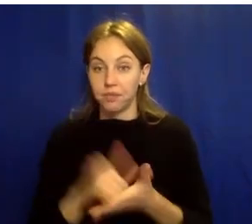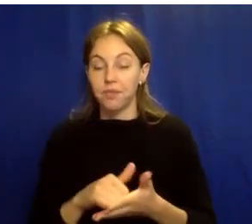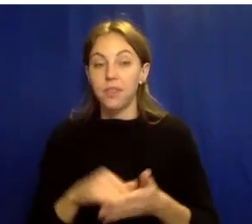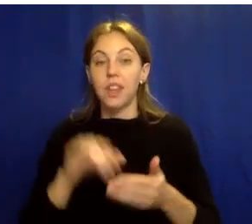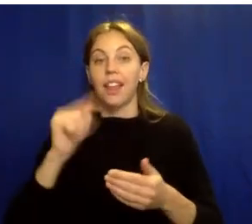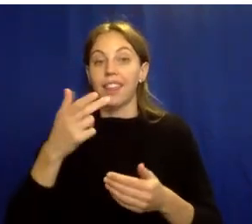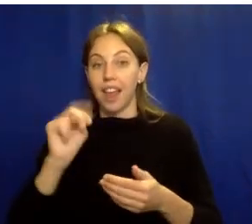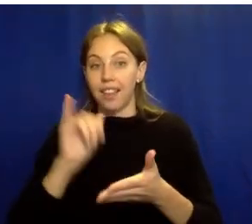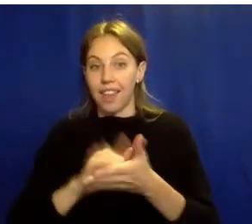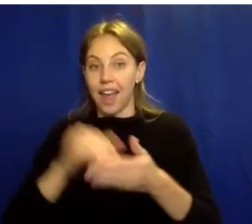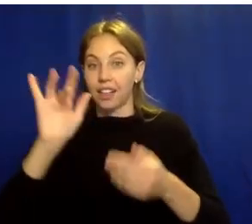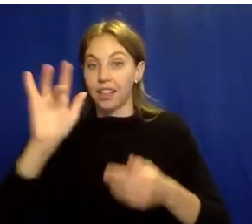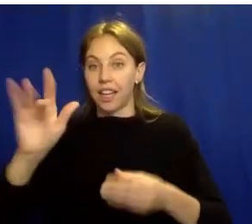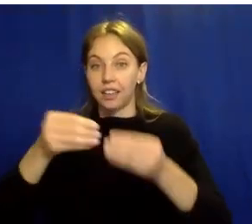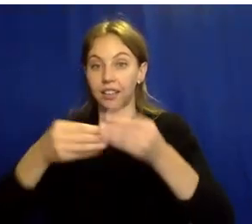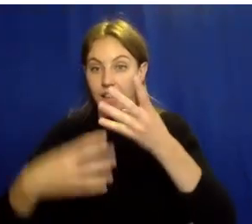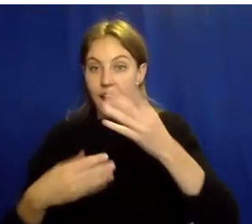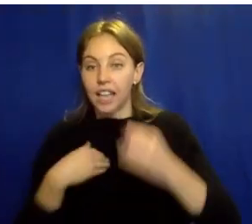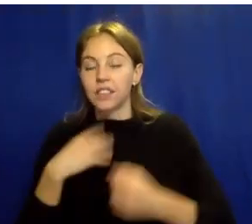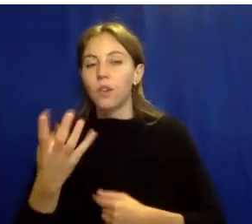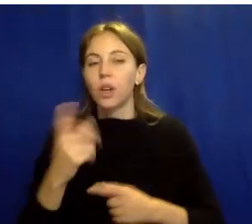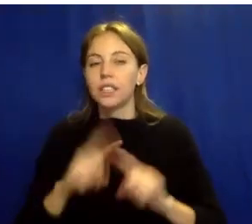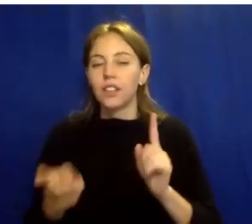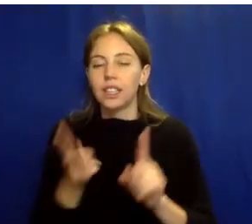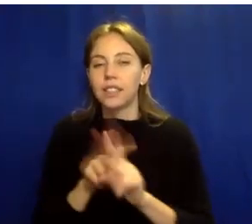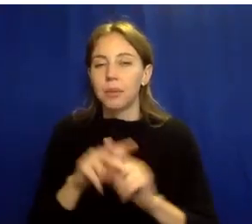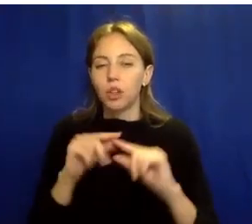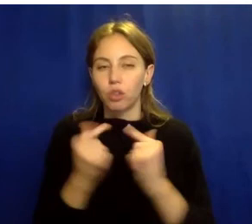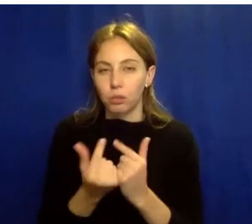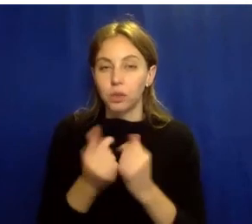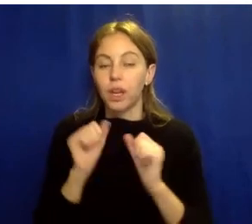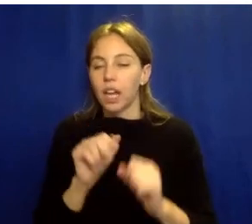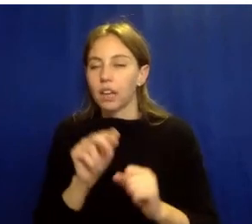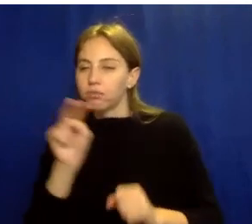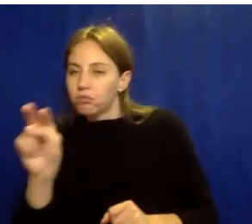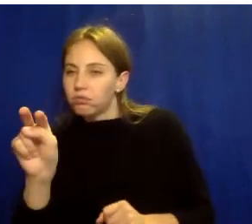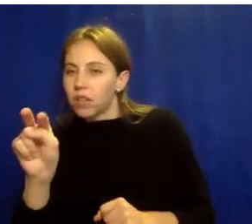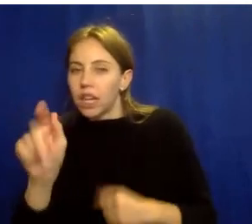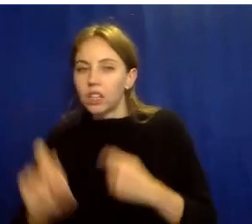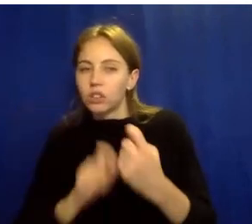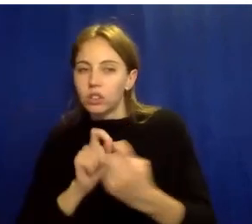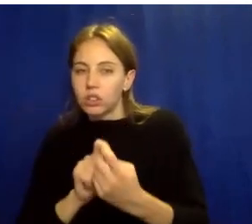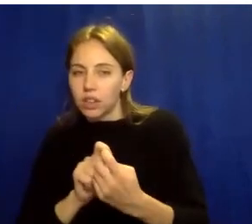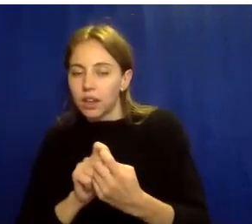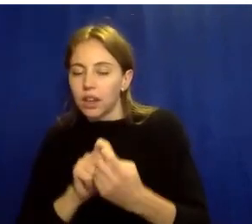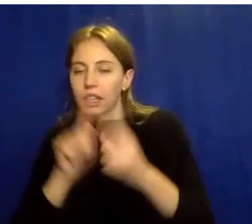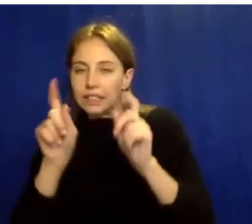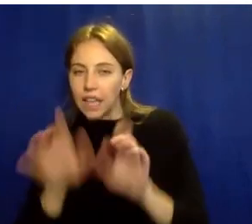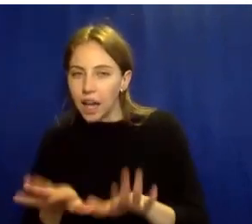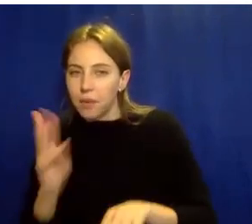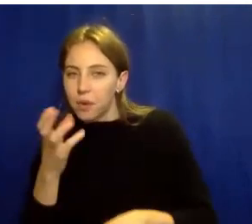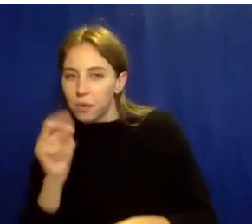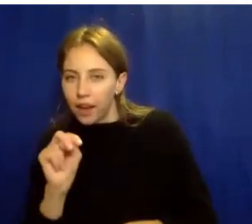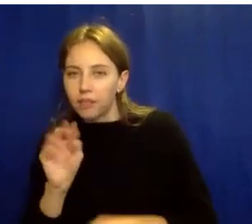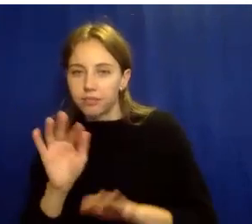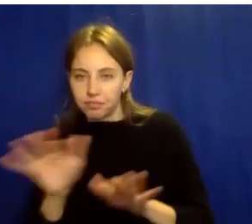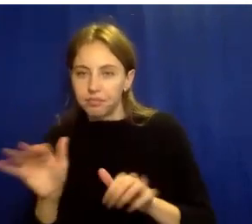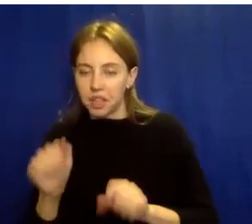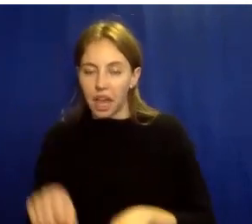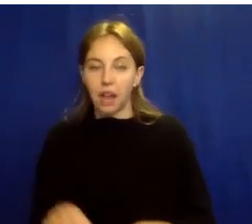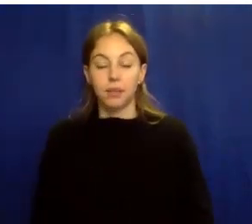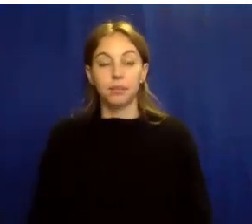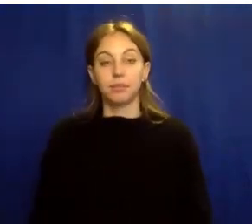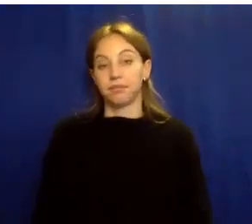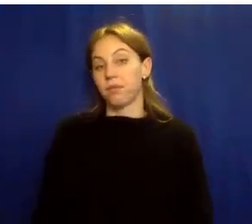menu has the 4 assignment groups. And so I can look at just the exams. Okay, so